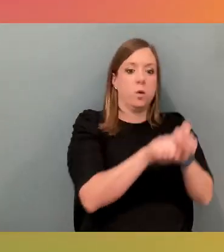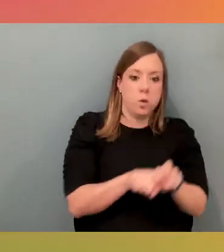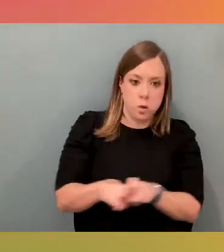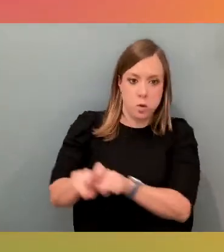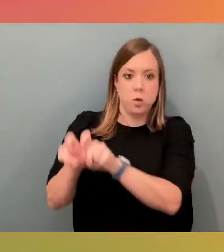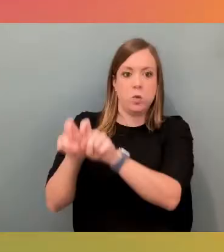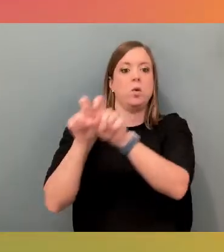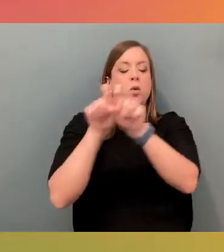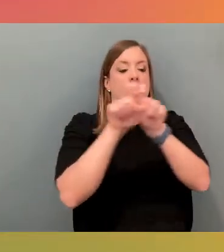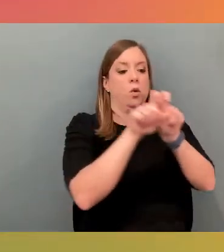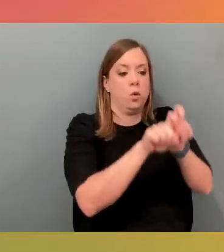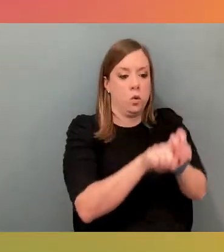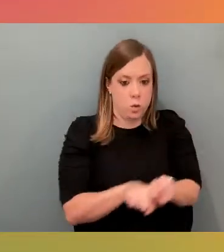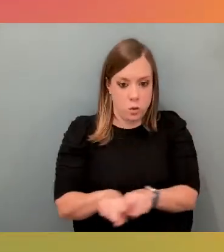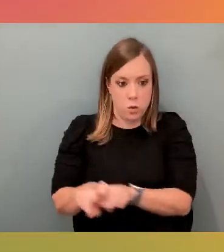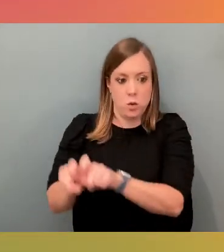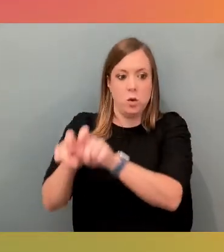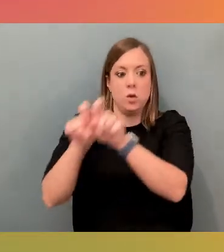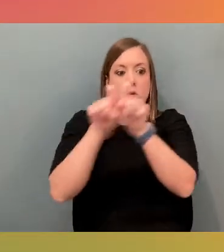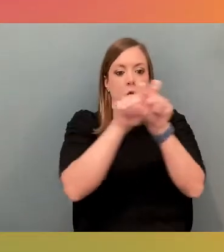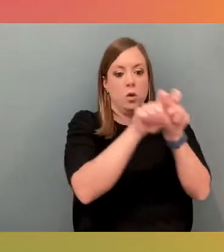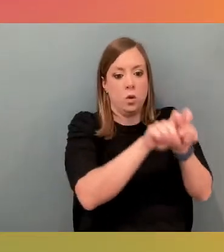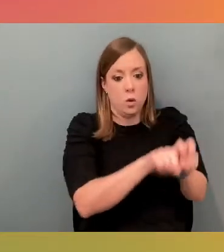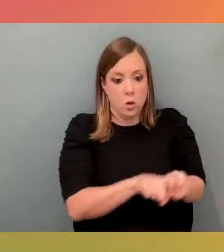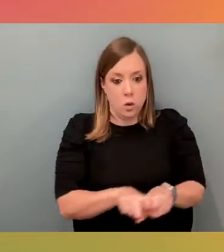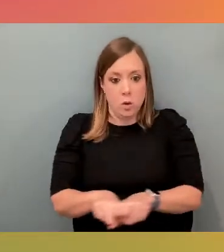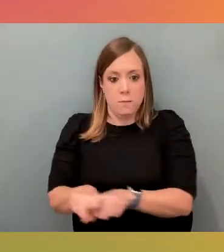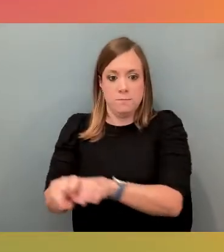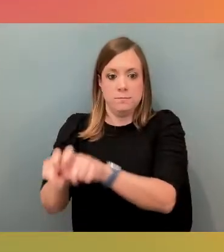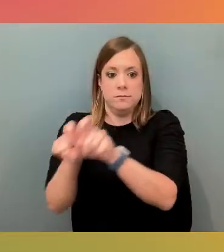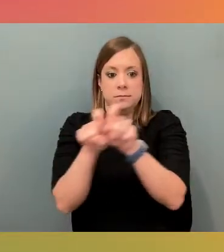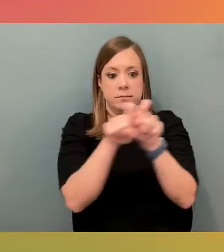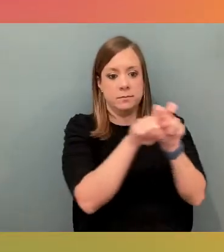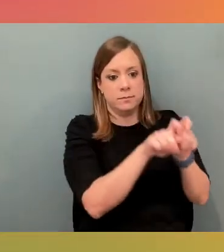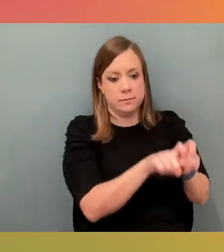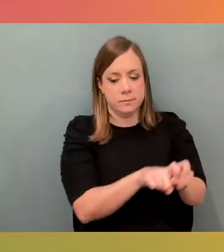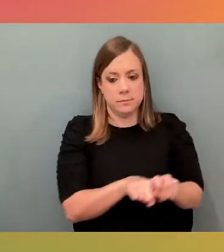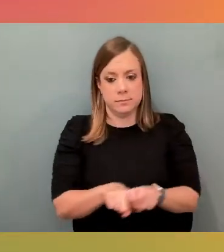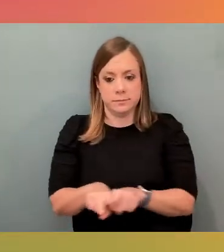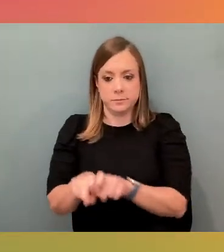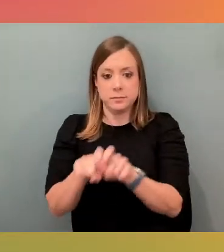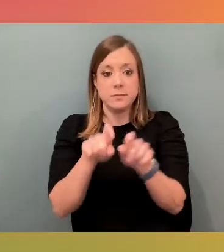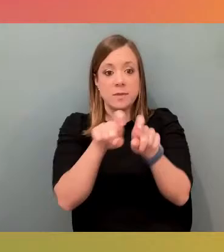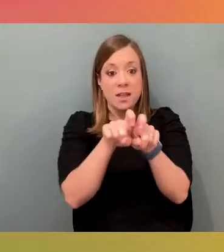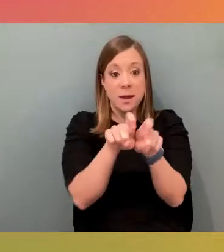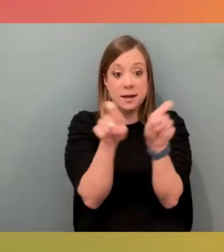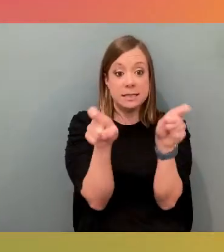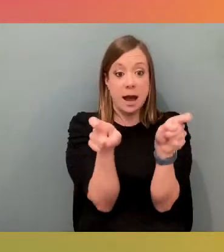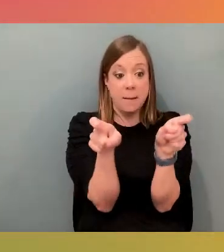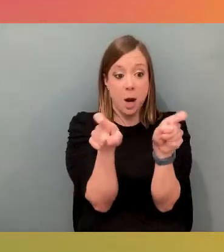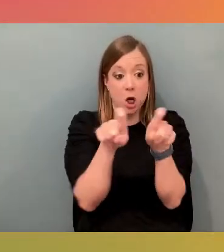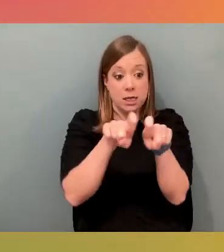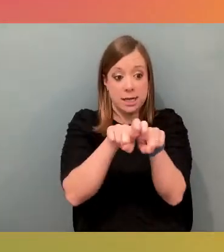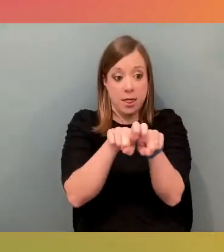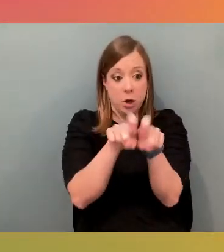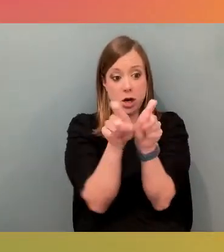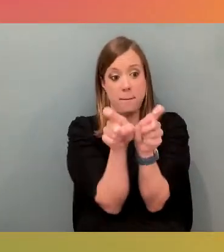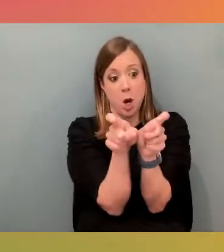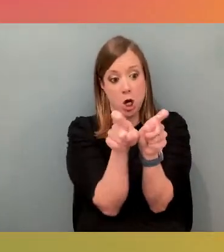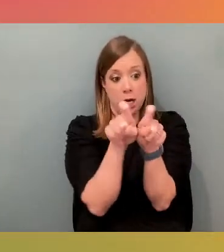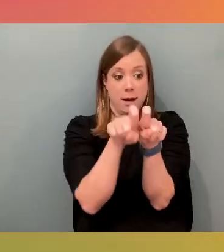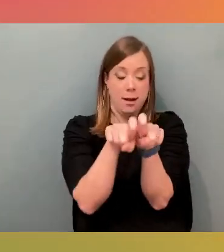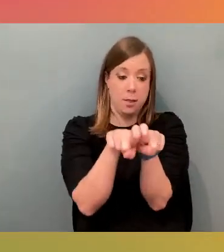the direction of those hip circles, apart, together, apart and together. And just taking 2